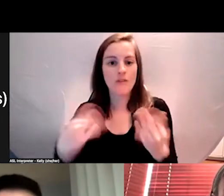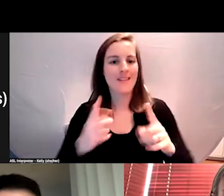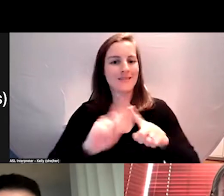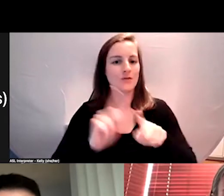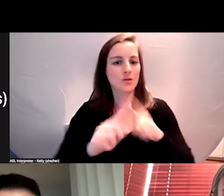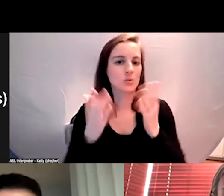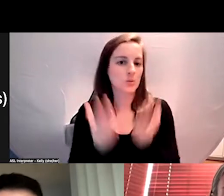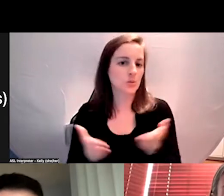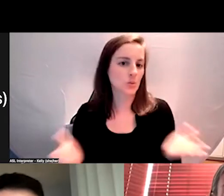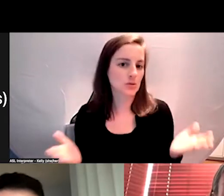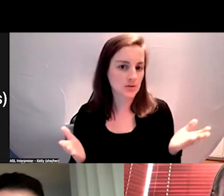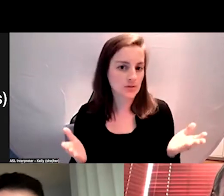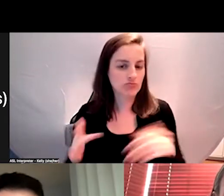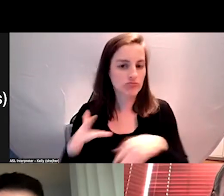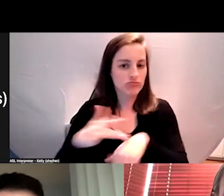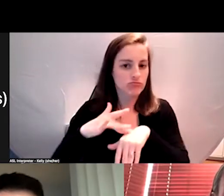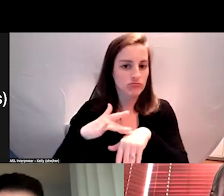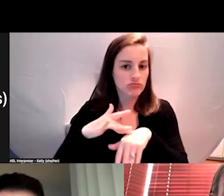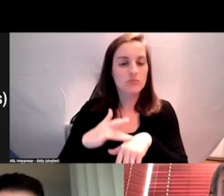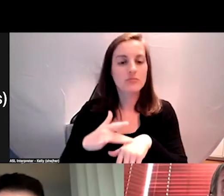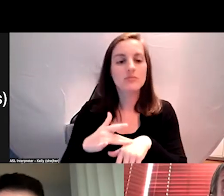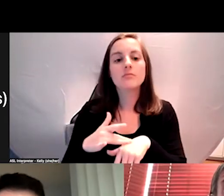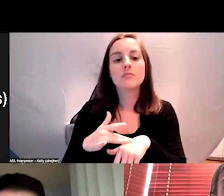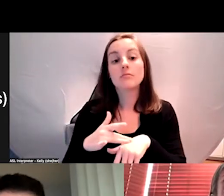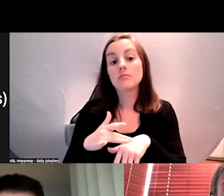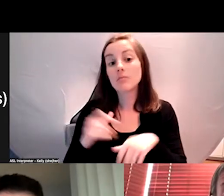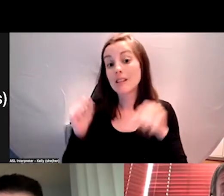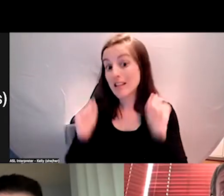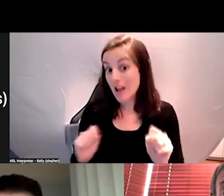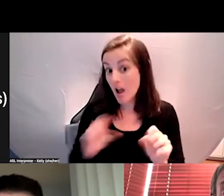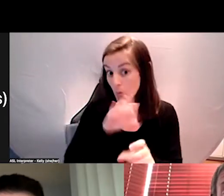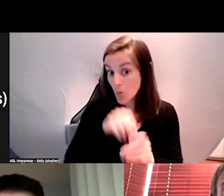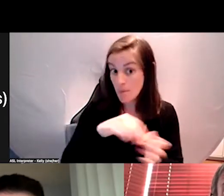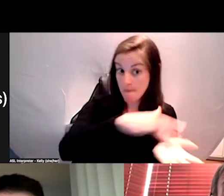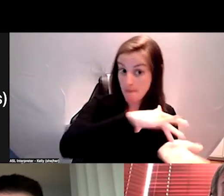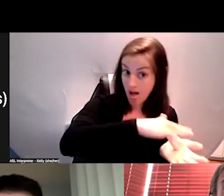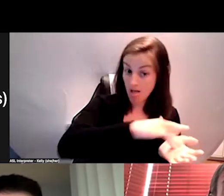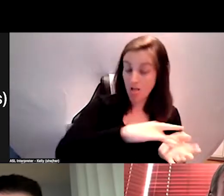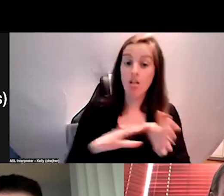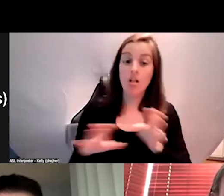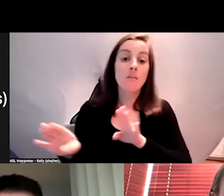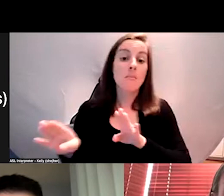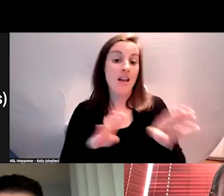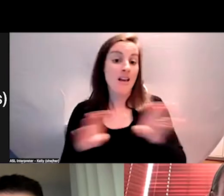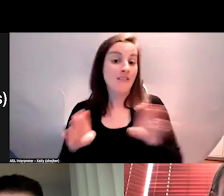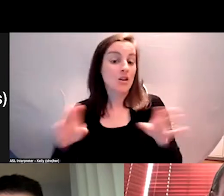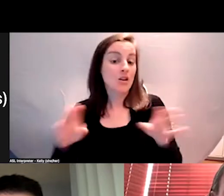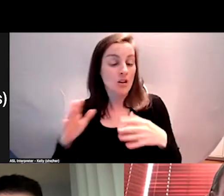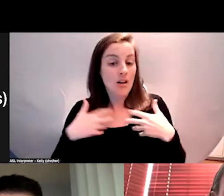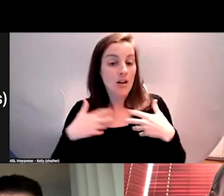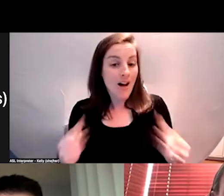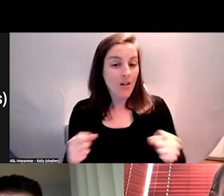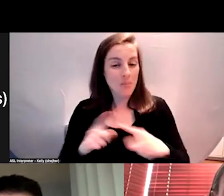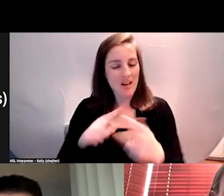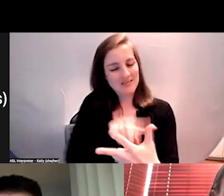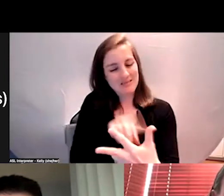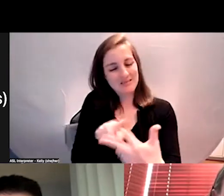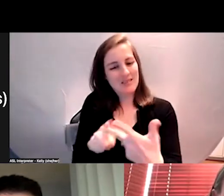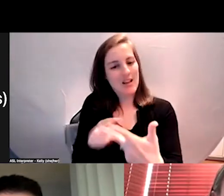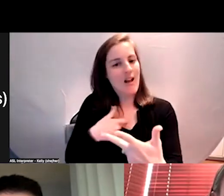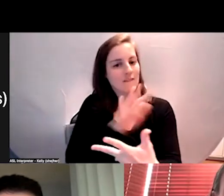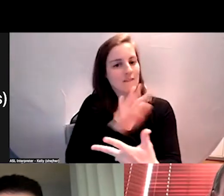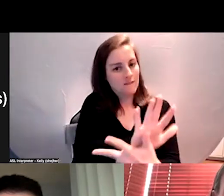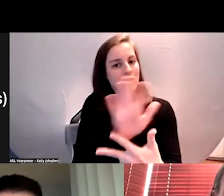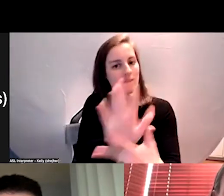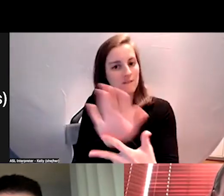resources that can include medical and behavioral health services, but each varies in different ways that are important